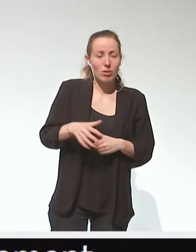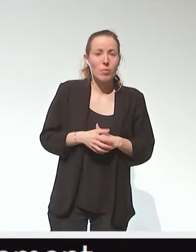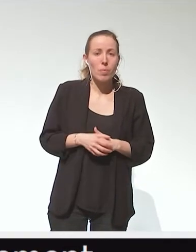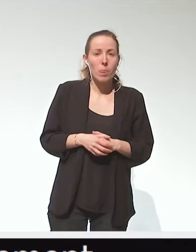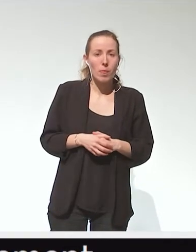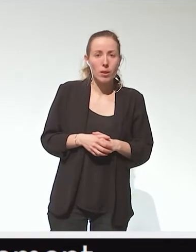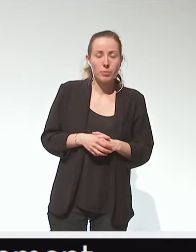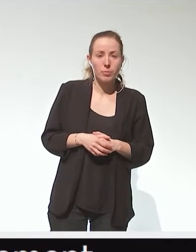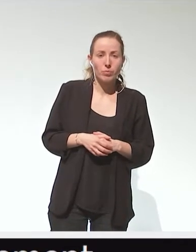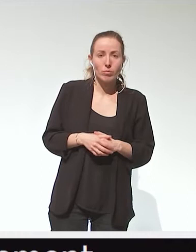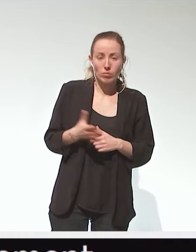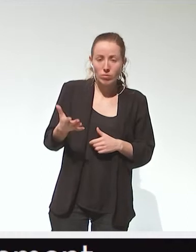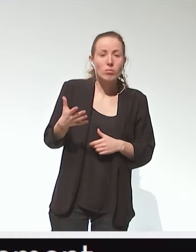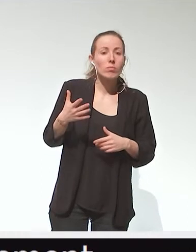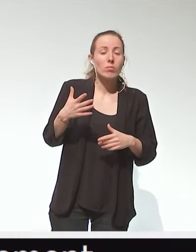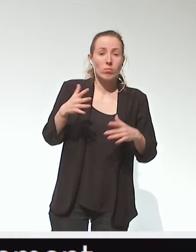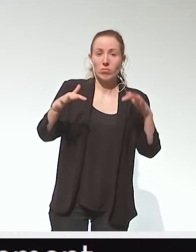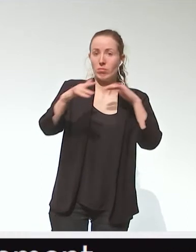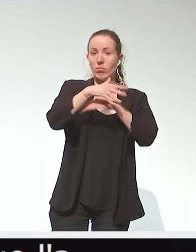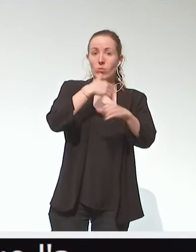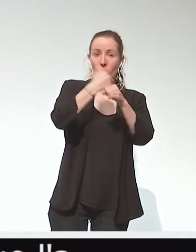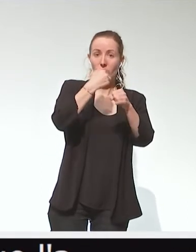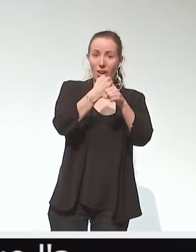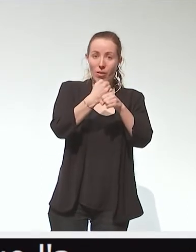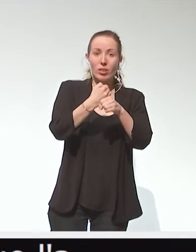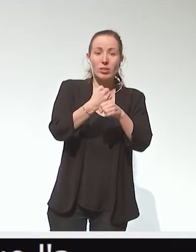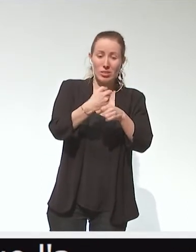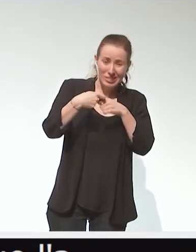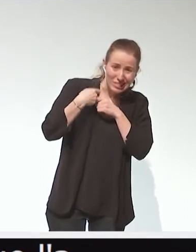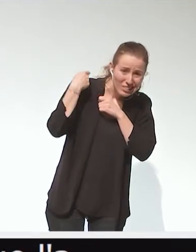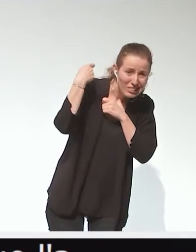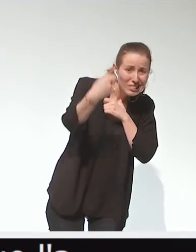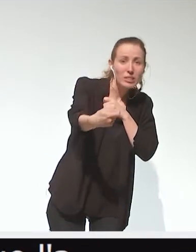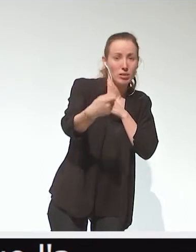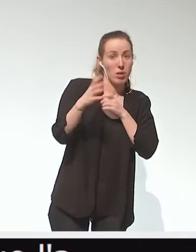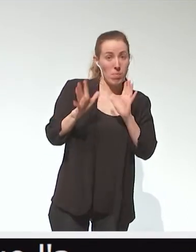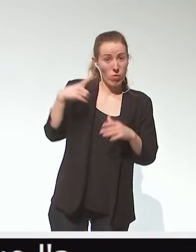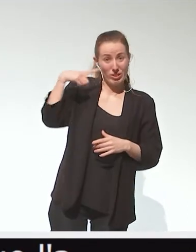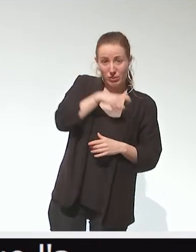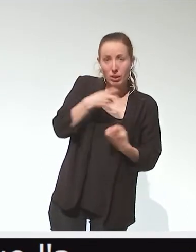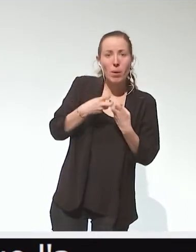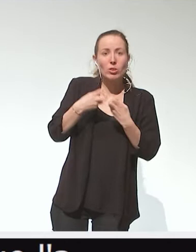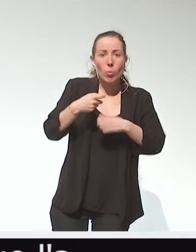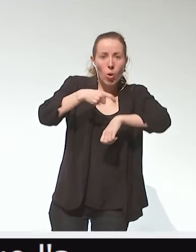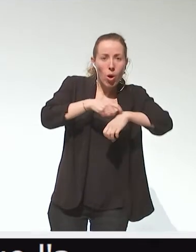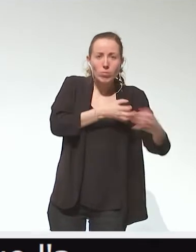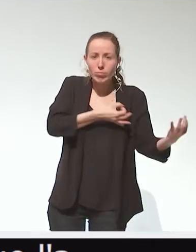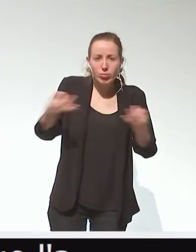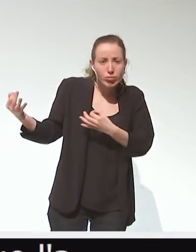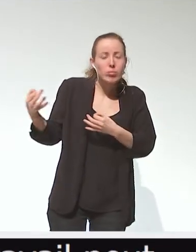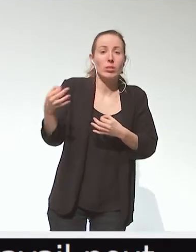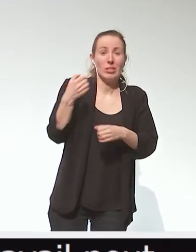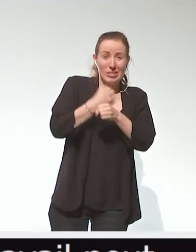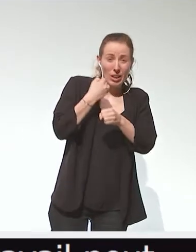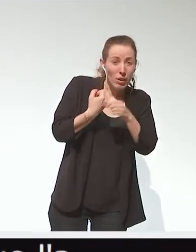get up every day from Monday to Friday and go to work. And we have to train